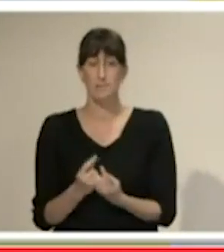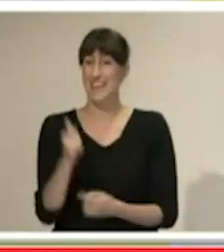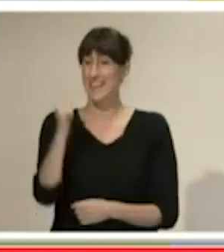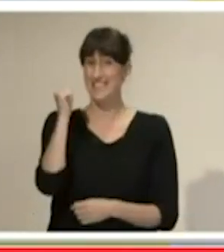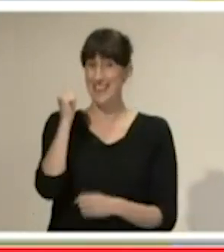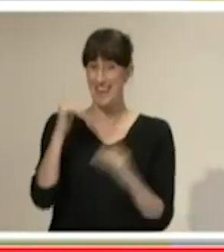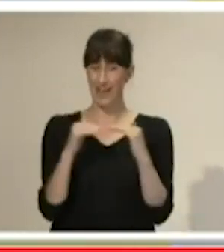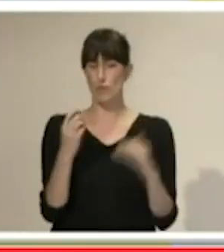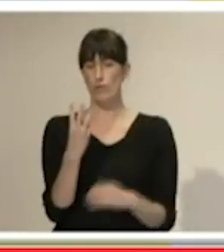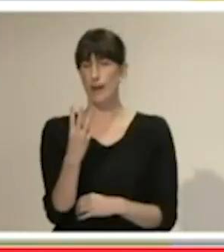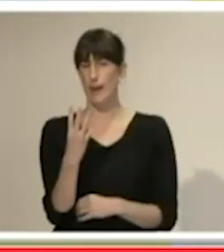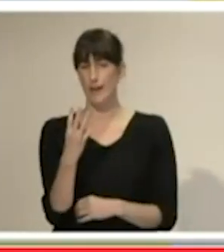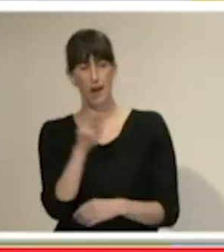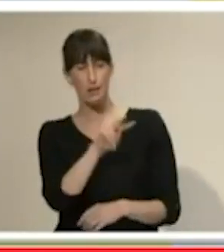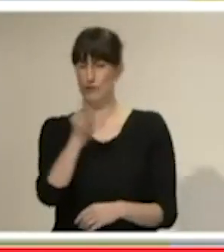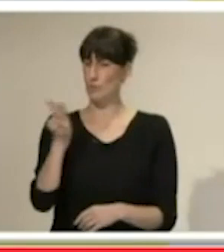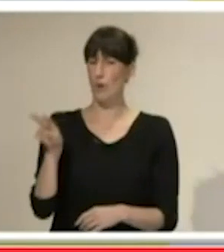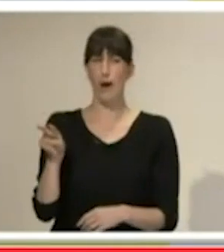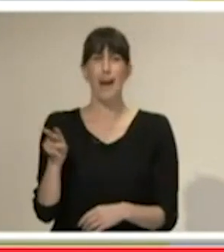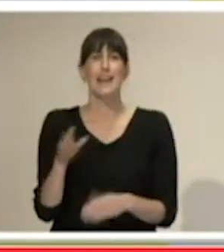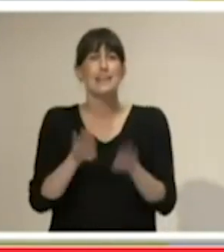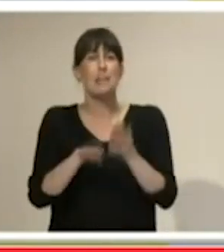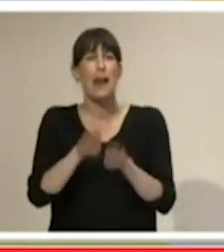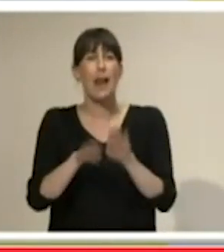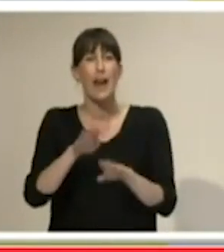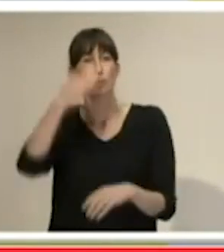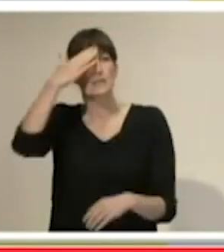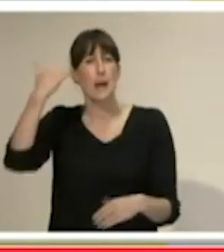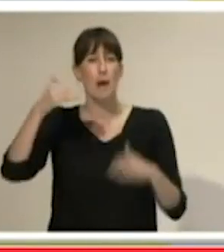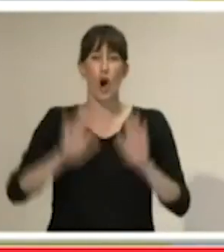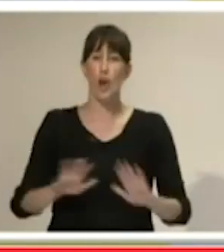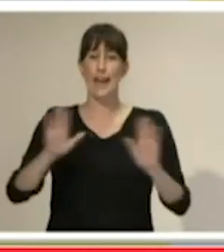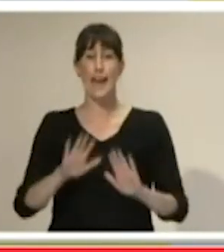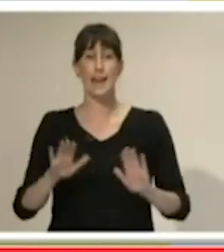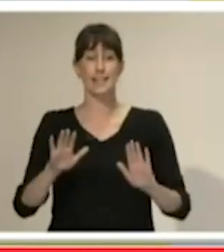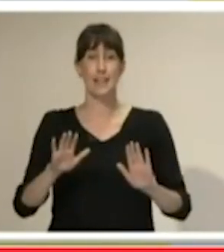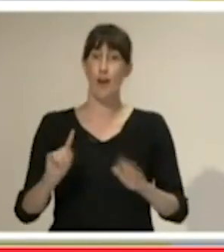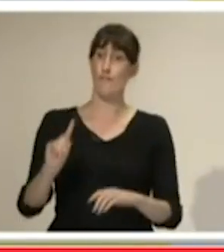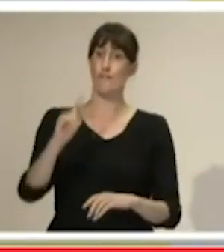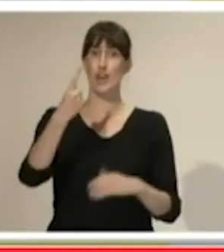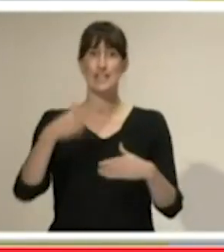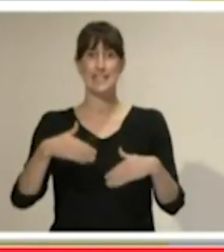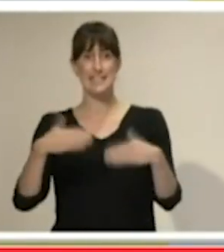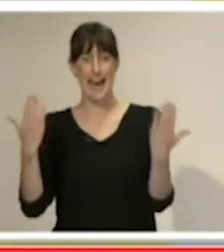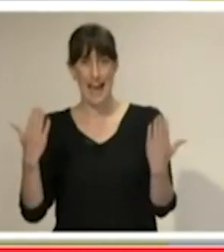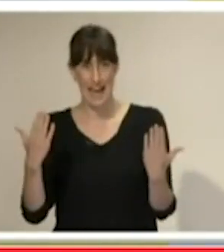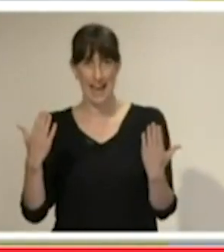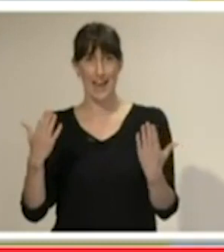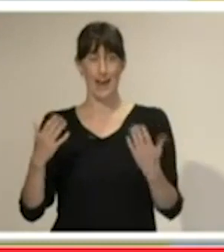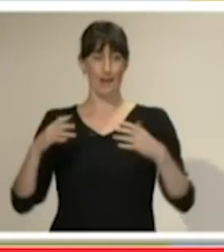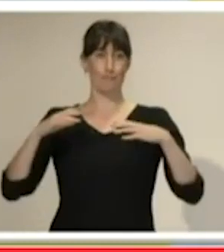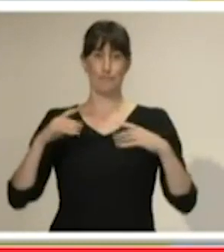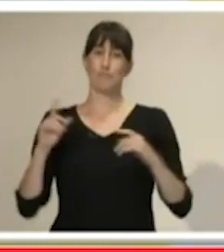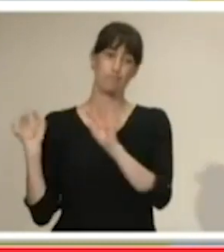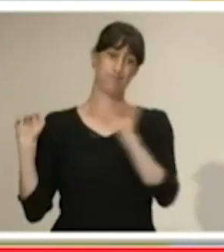bit like the first day back after the summer holidays. And also we were all getting used to a new way of doing things. And I think for the